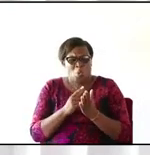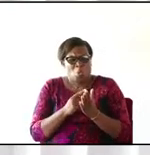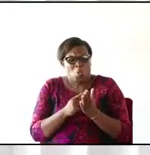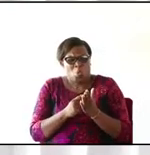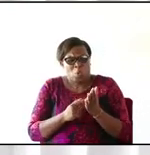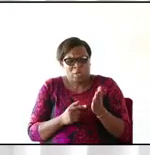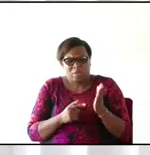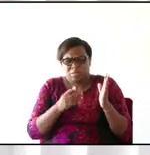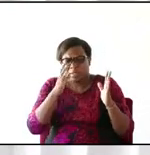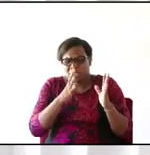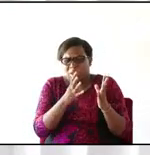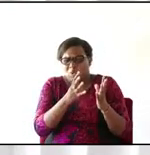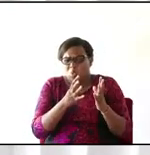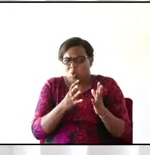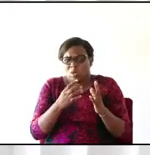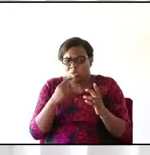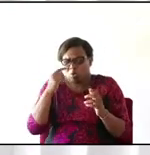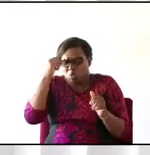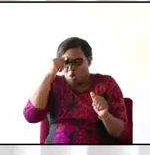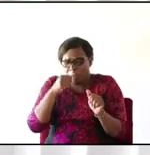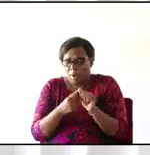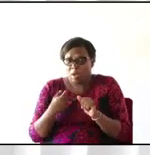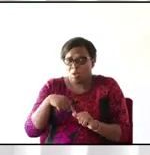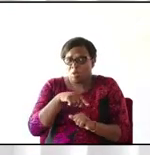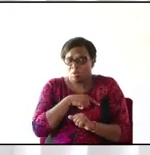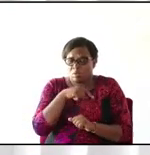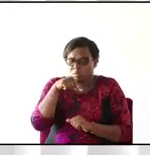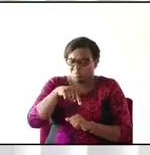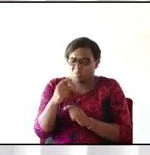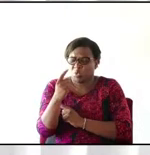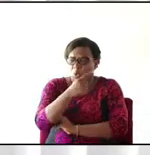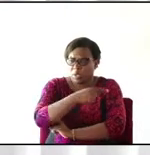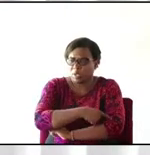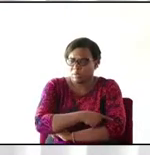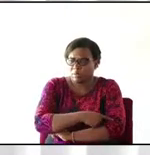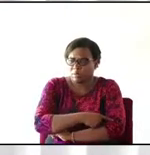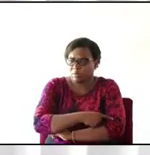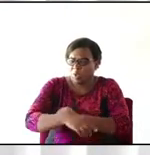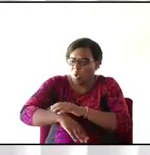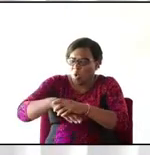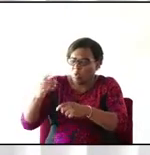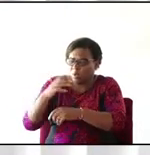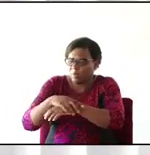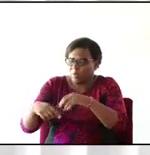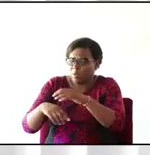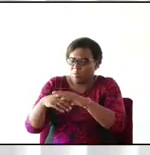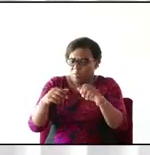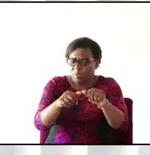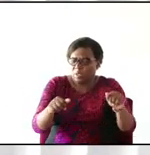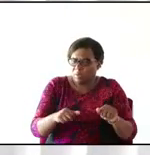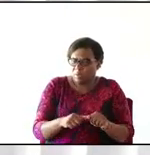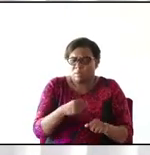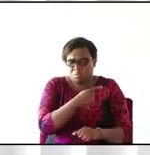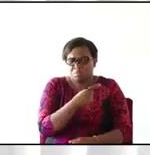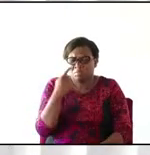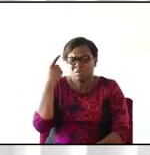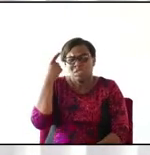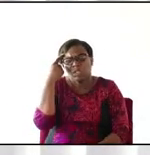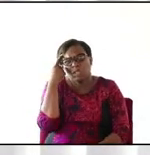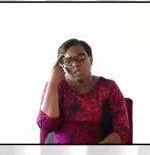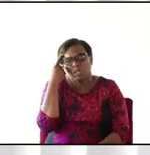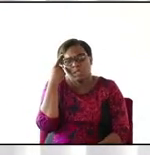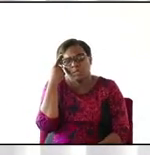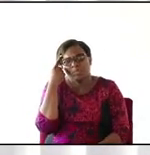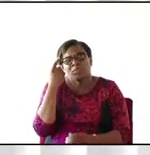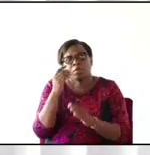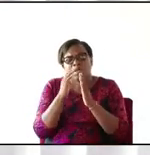God wanted to remind us of today. And as I did the thinking and the reflecting